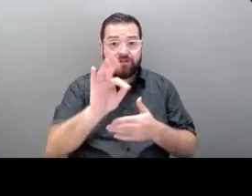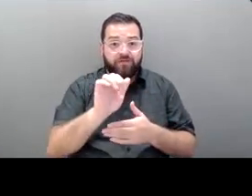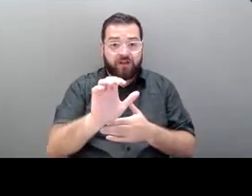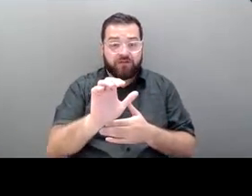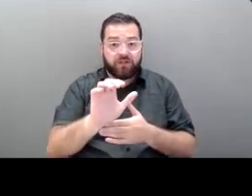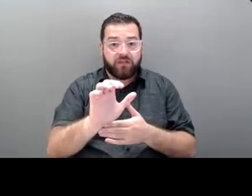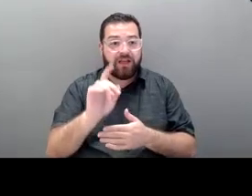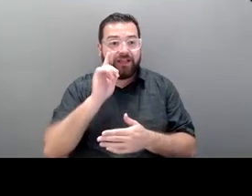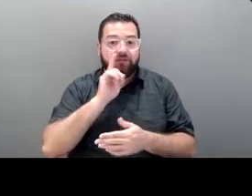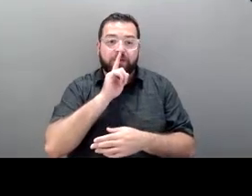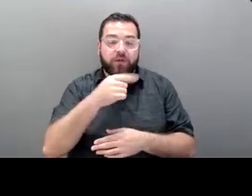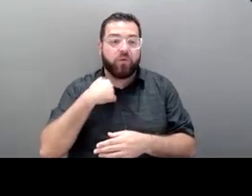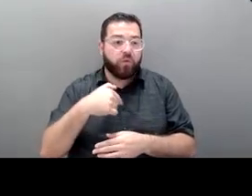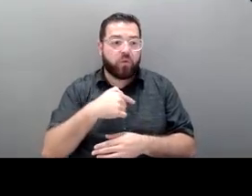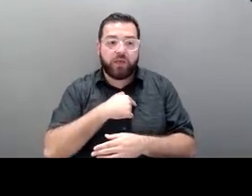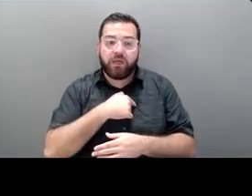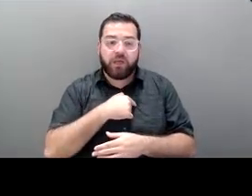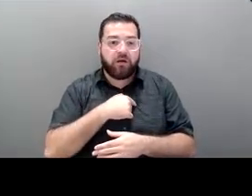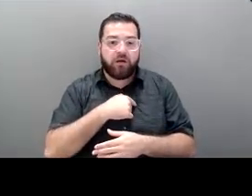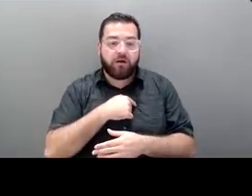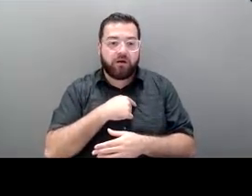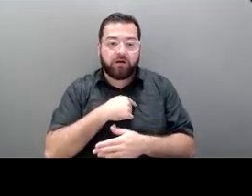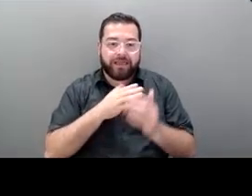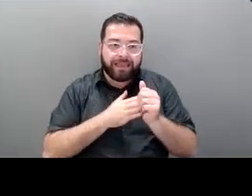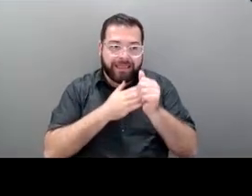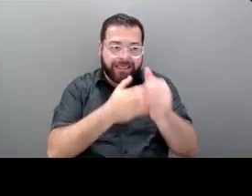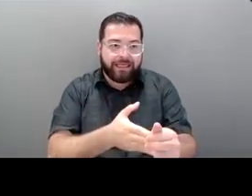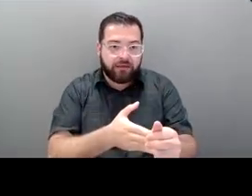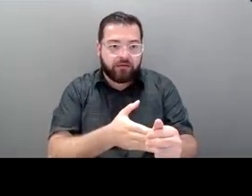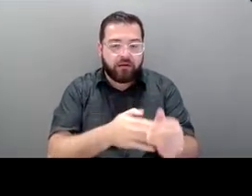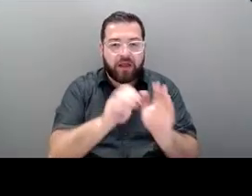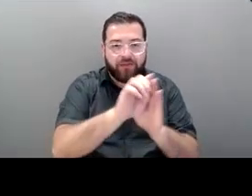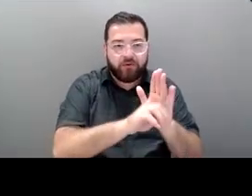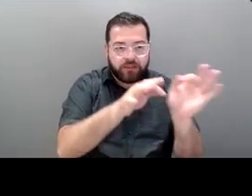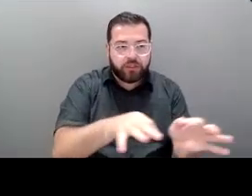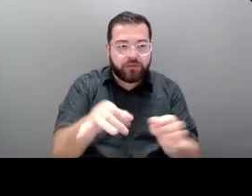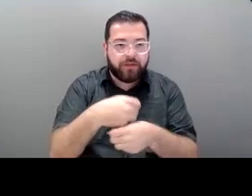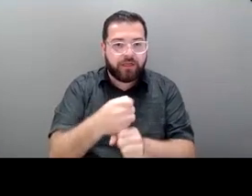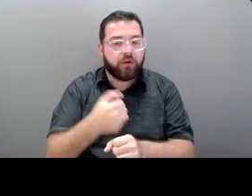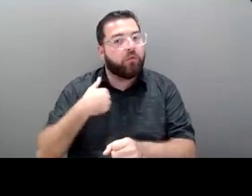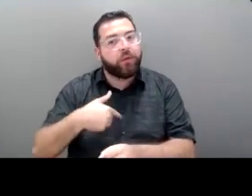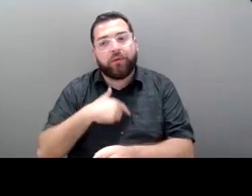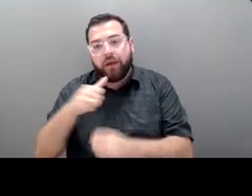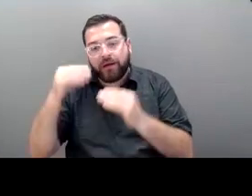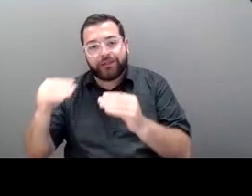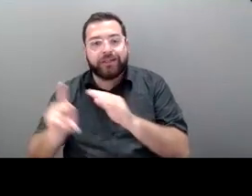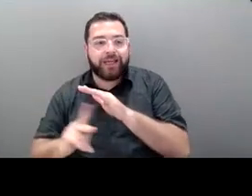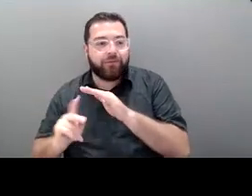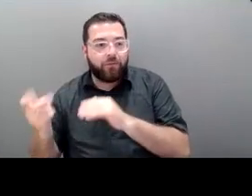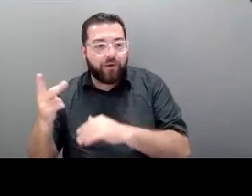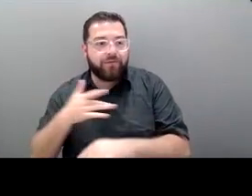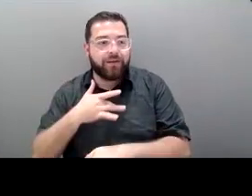think we're at the forefront of ethical decision making, right? We're not in the K through 12 system where we are often not really